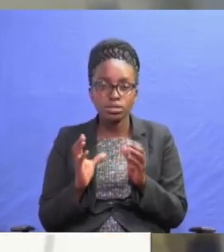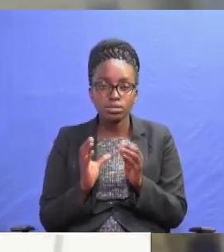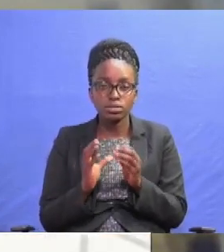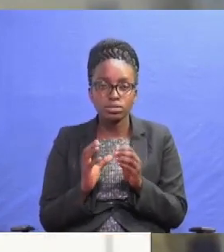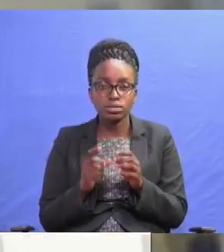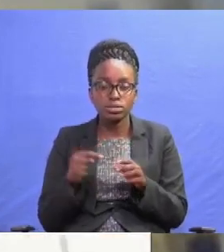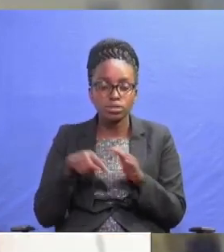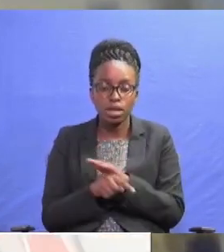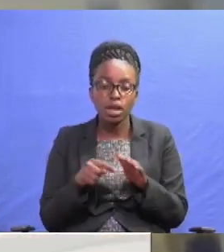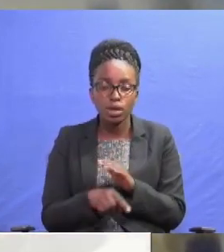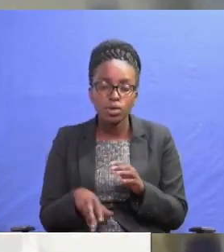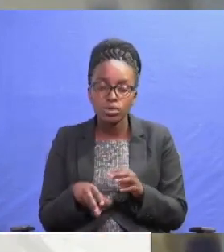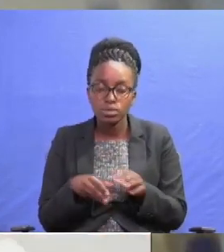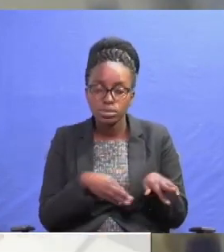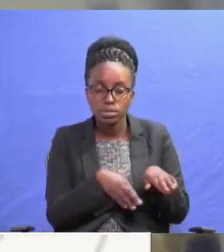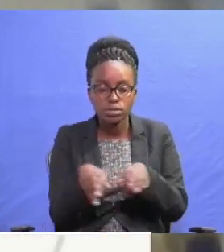river. And